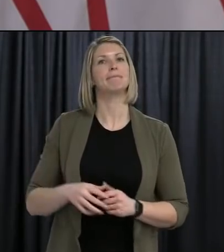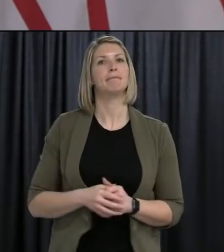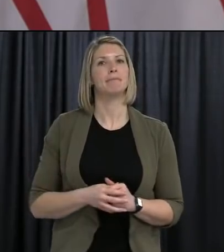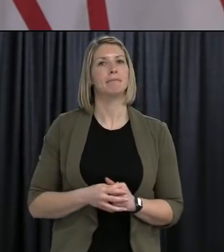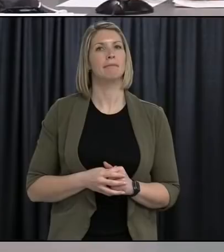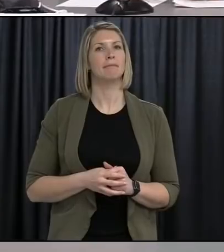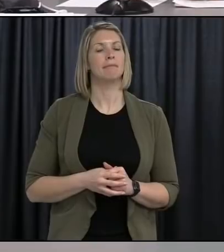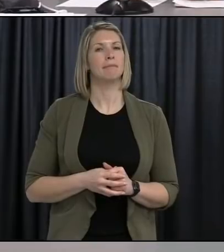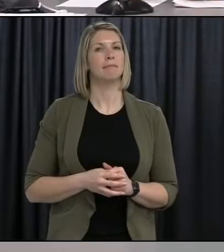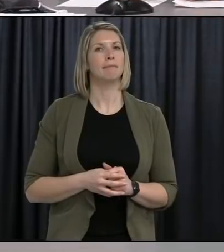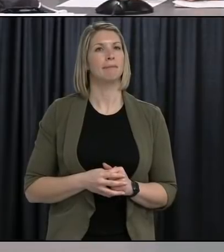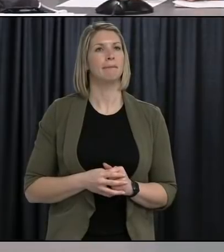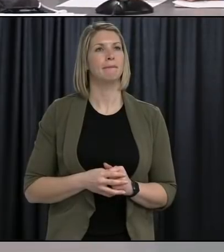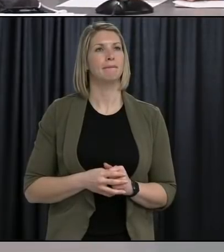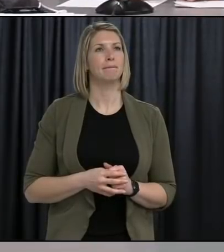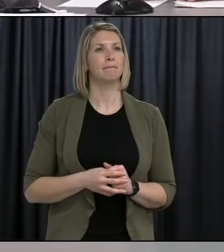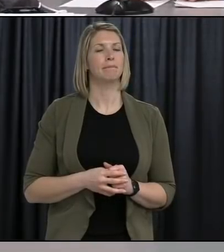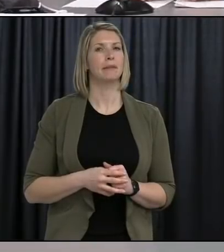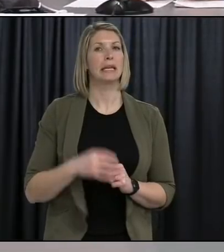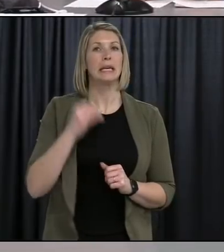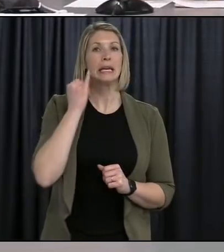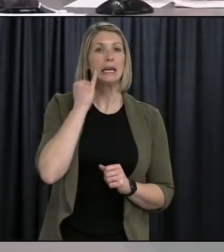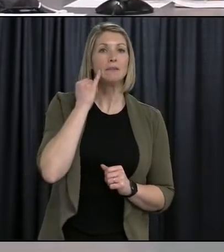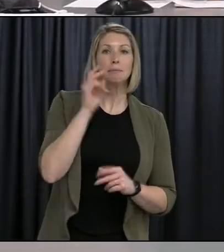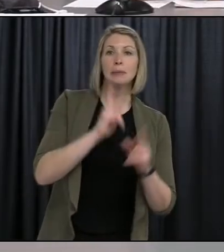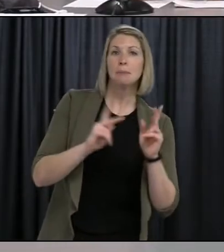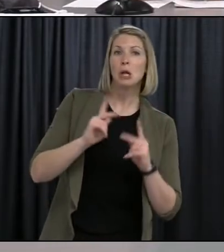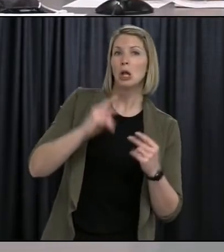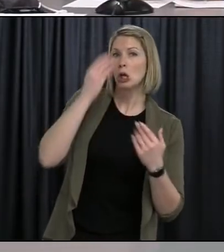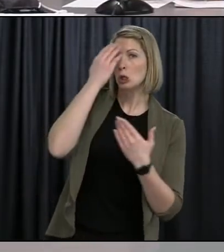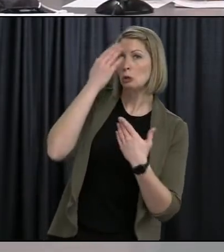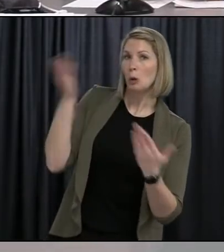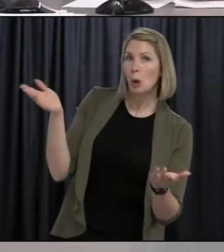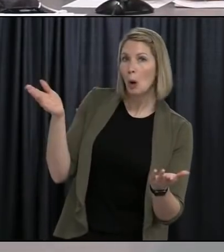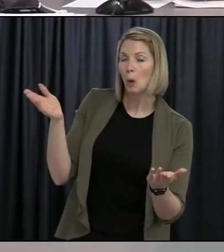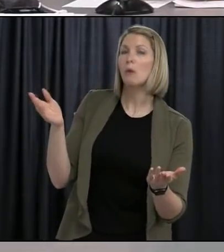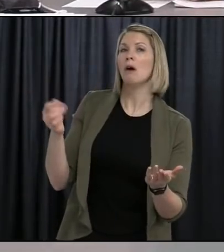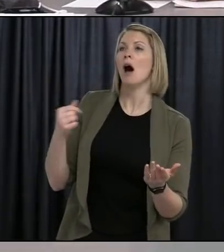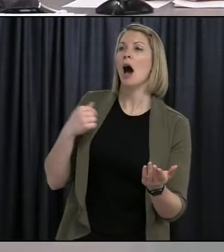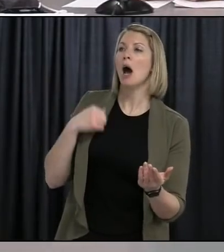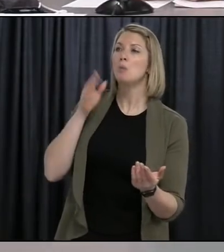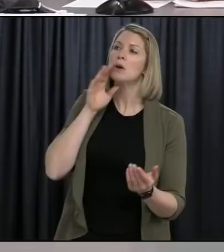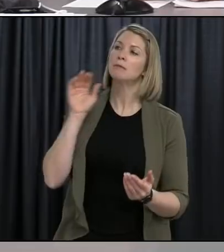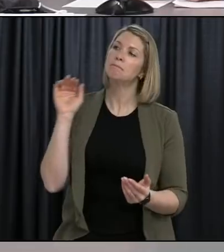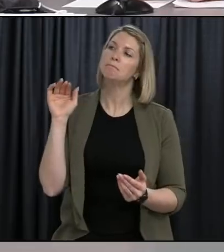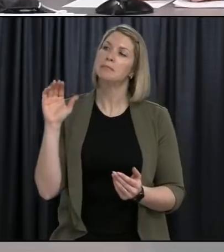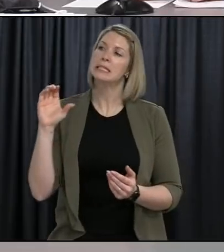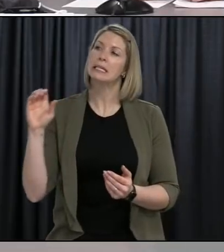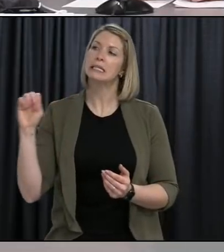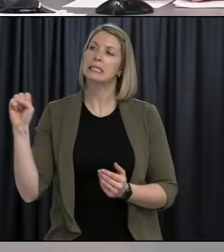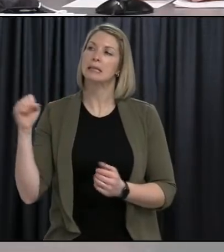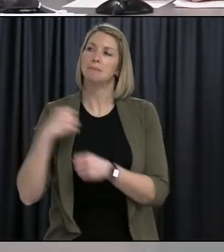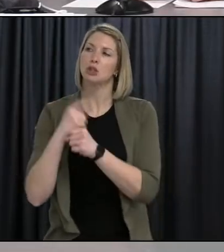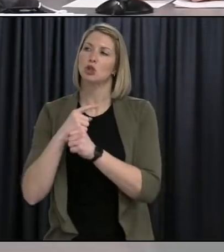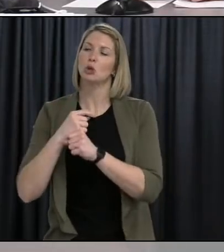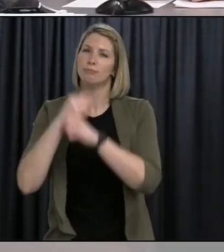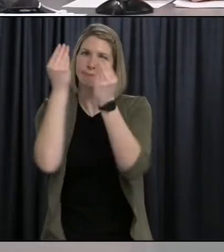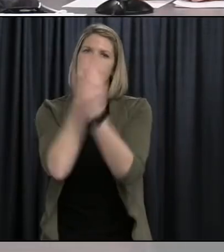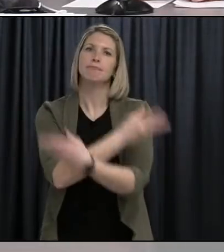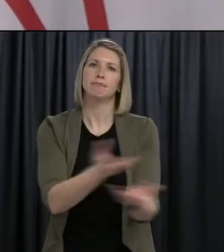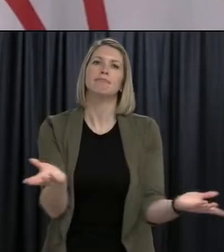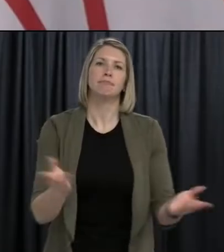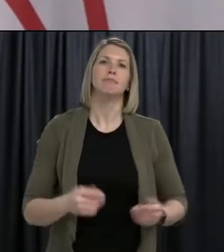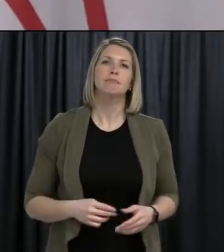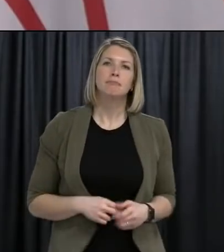If it's not getting out there, Peter, then I will certainly take that back and ensure that it does get out to the public, so that these